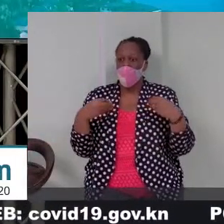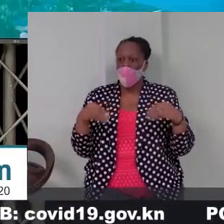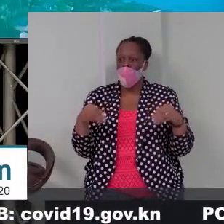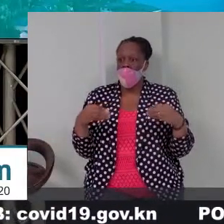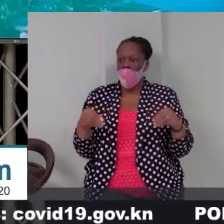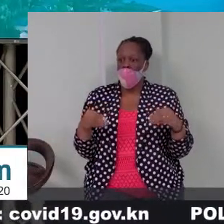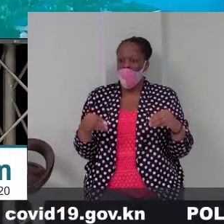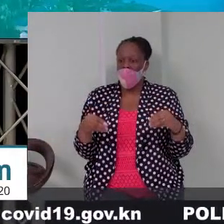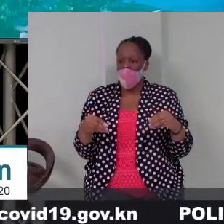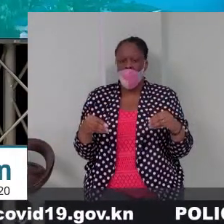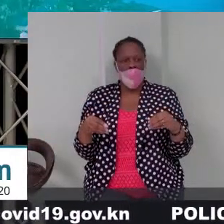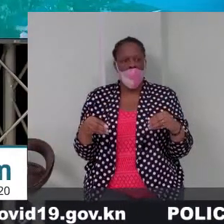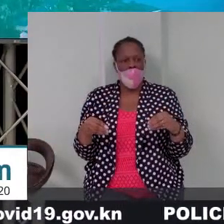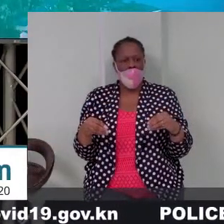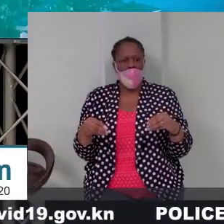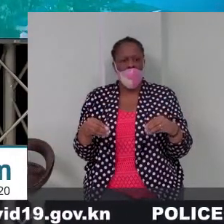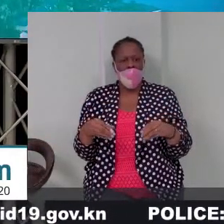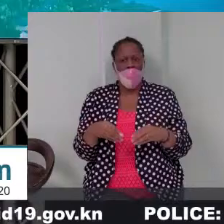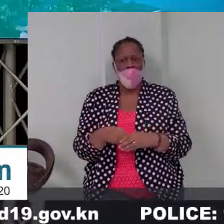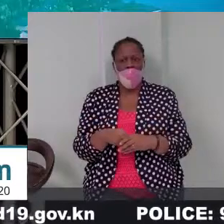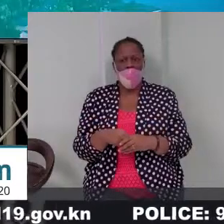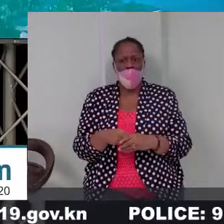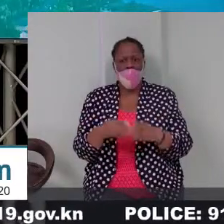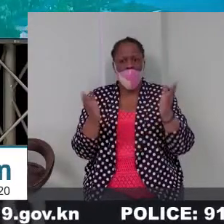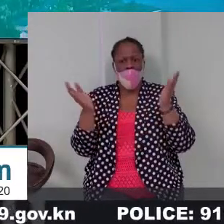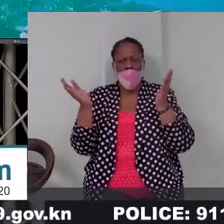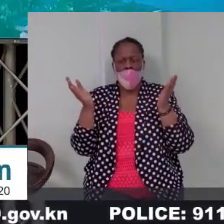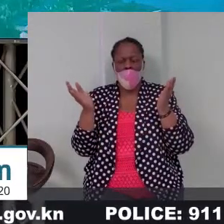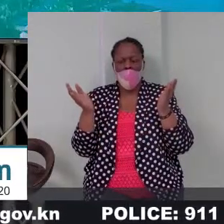nearby supermarket before returning to the port.